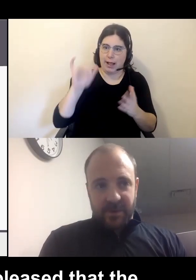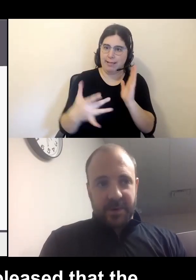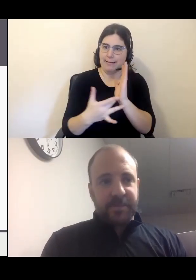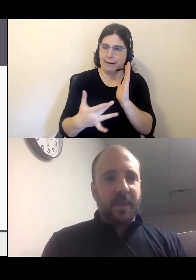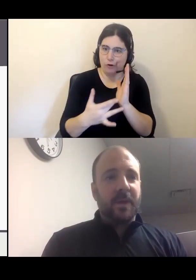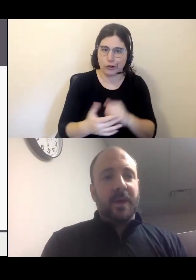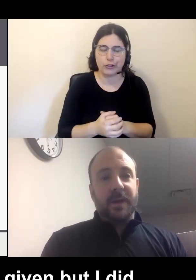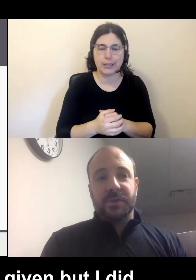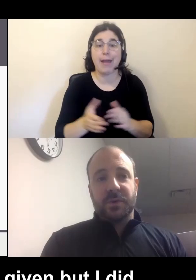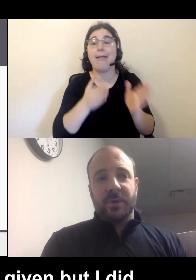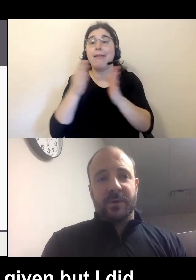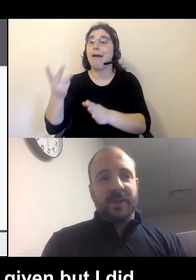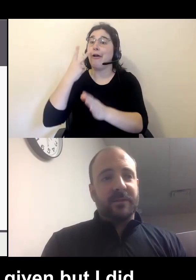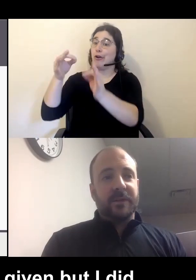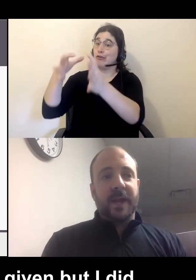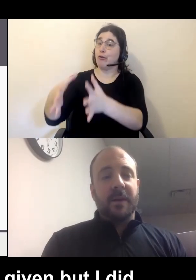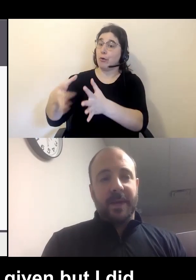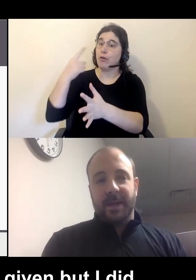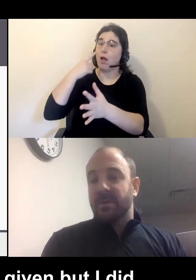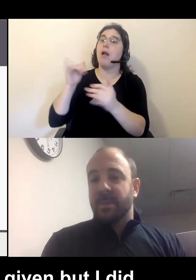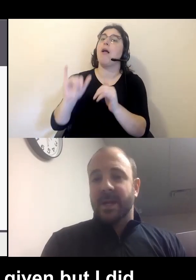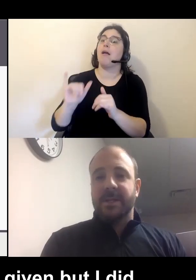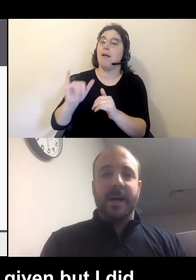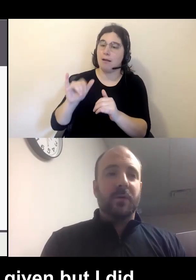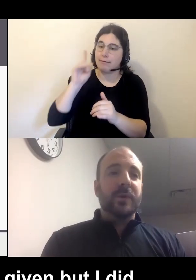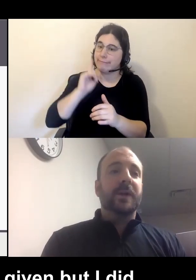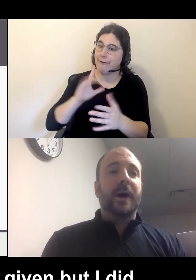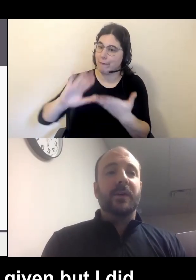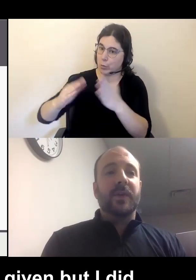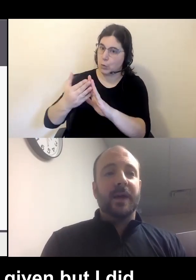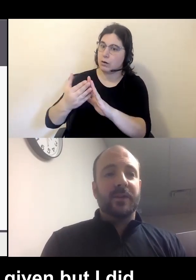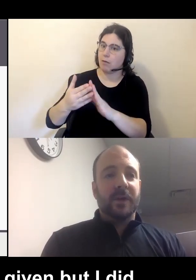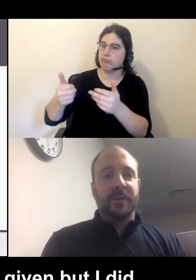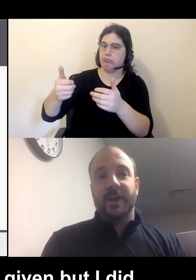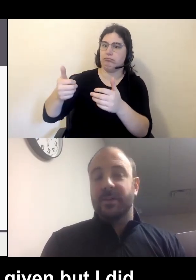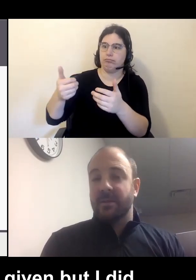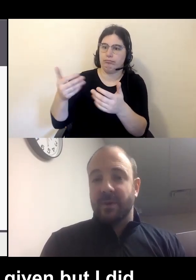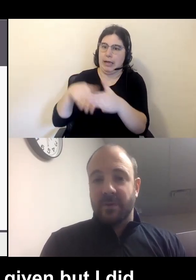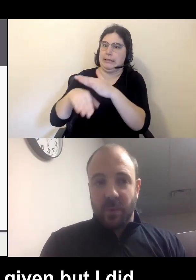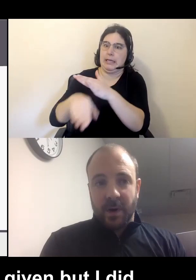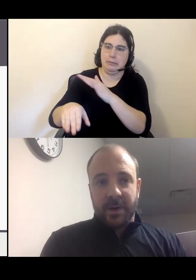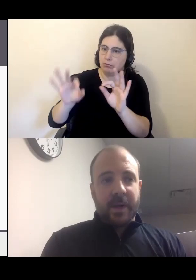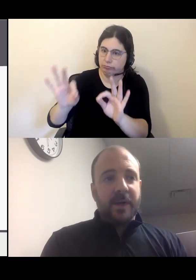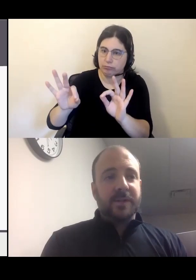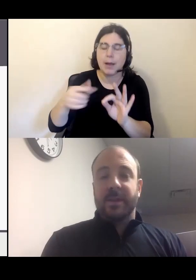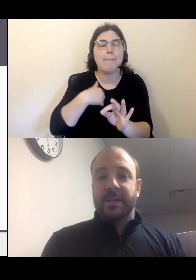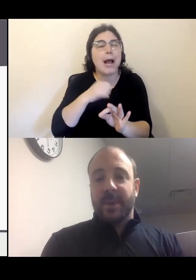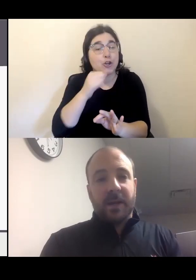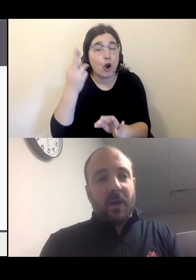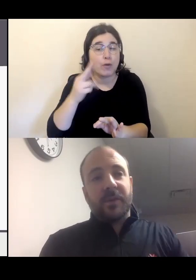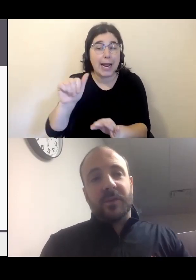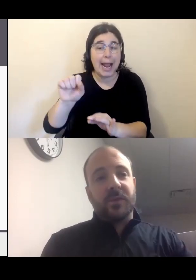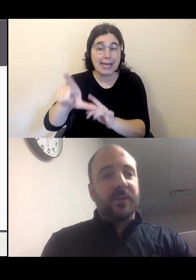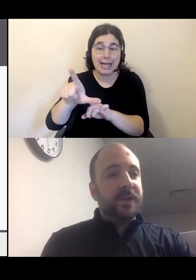looked after. It is true there is a level of care being given, but I did not realize ASL does not sign for every word, so things